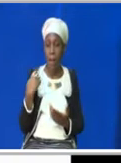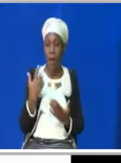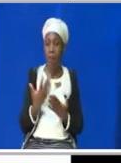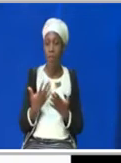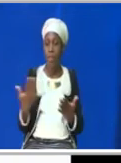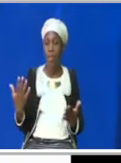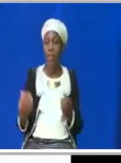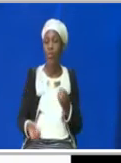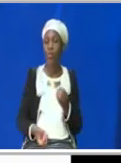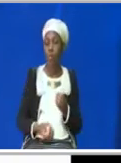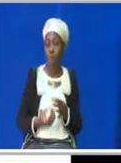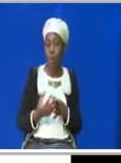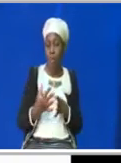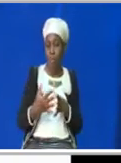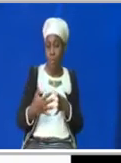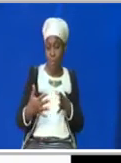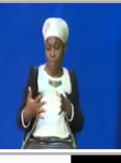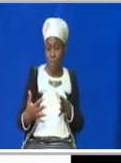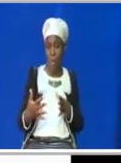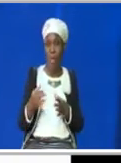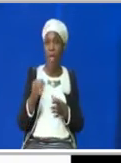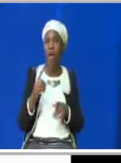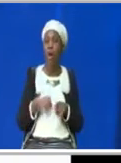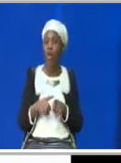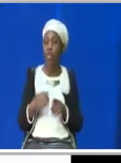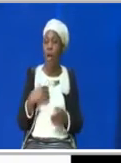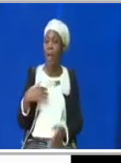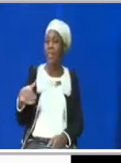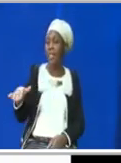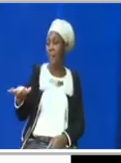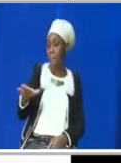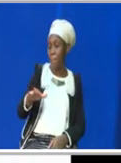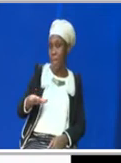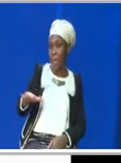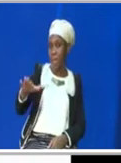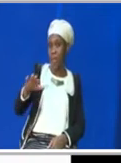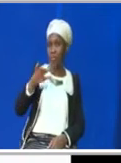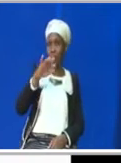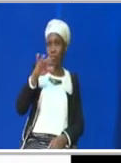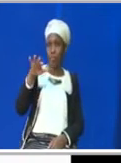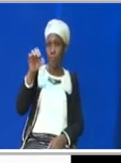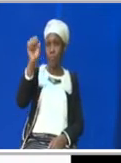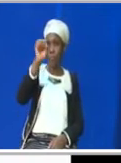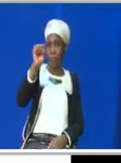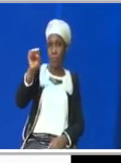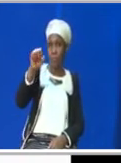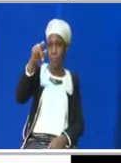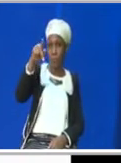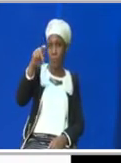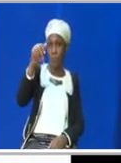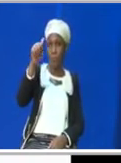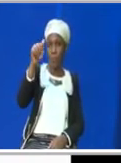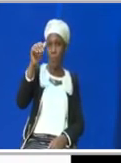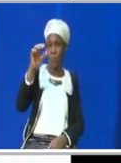increase. Number 2 is the space. If the space is less, then organisms